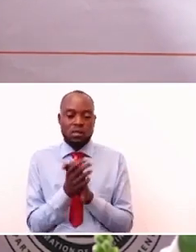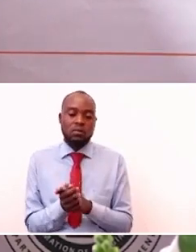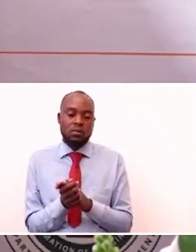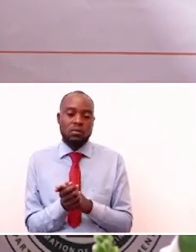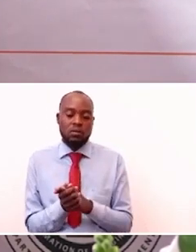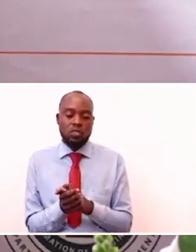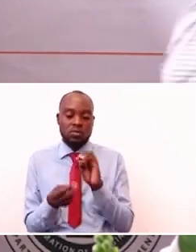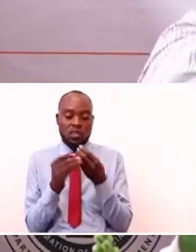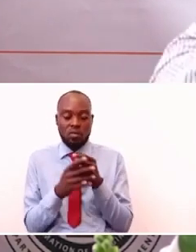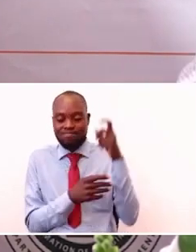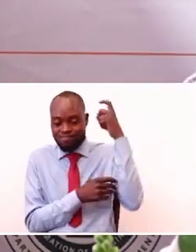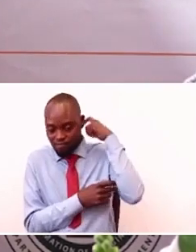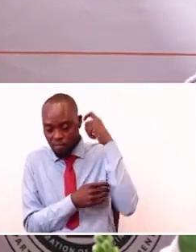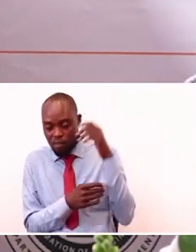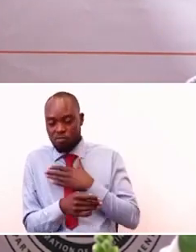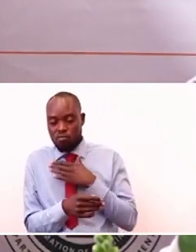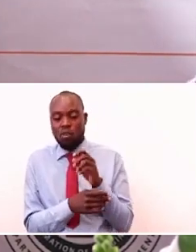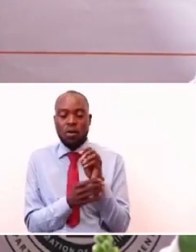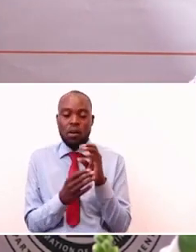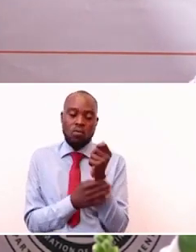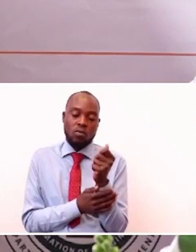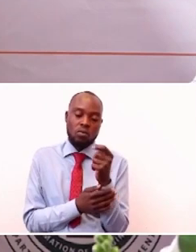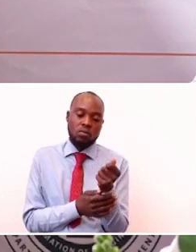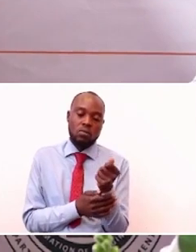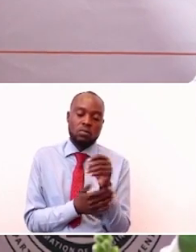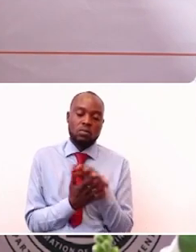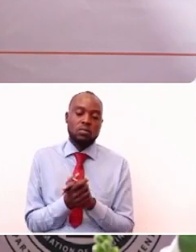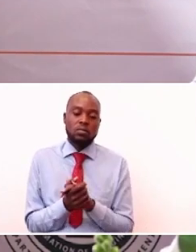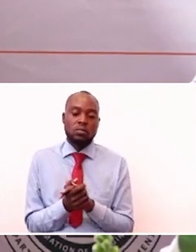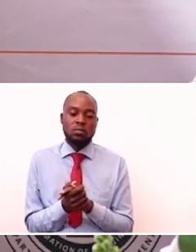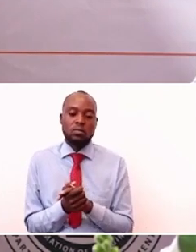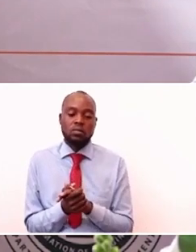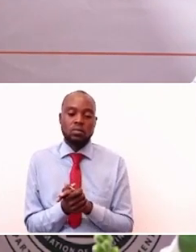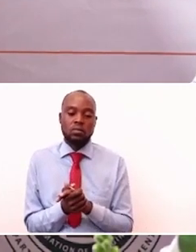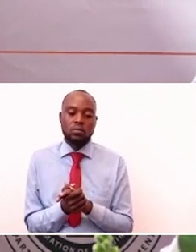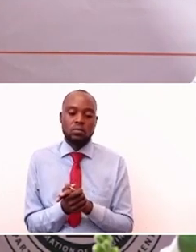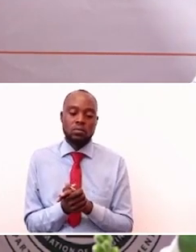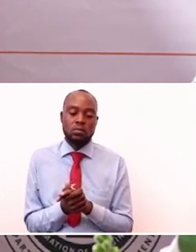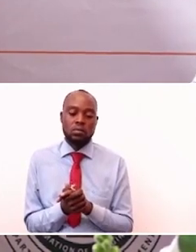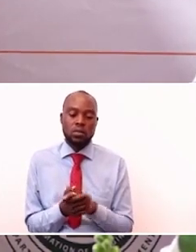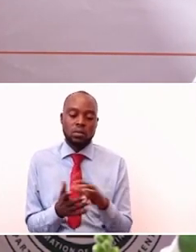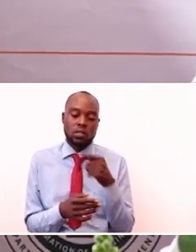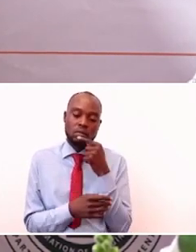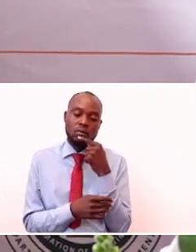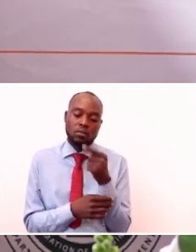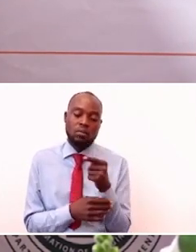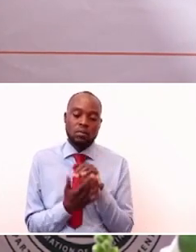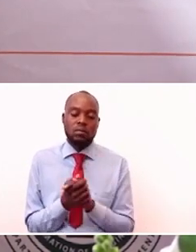of our economies. And the informal sectors would be what we call